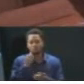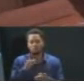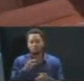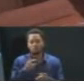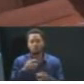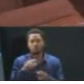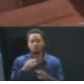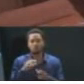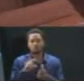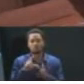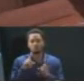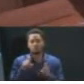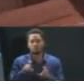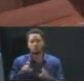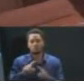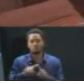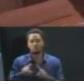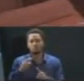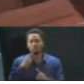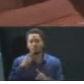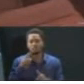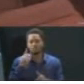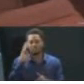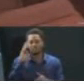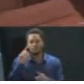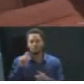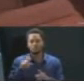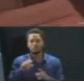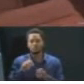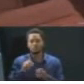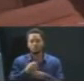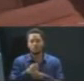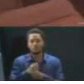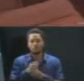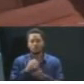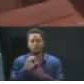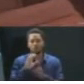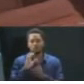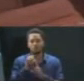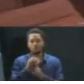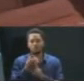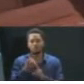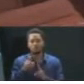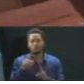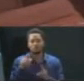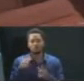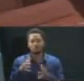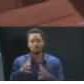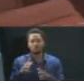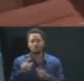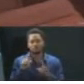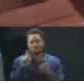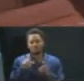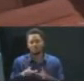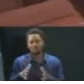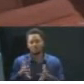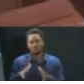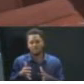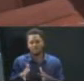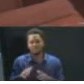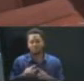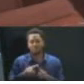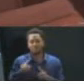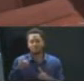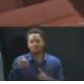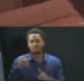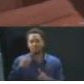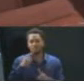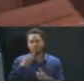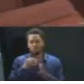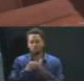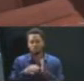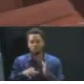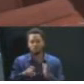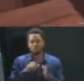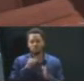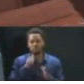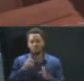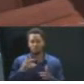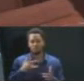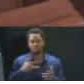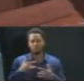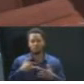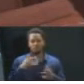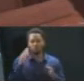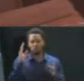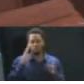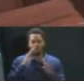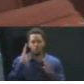in particular, it is creating a culture of test anxiety. Instead of being in tears worrying about scoring high enough on the TCAP to go to the